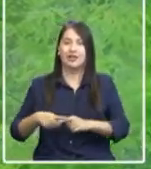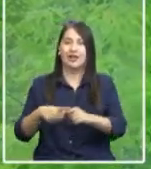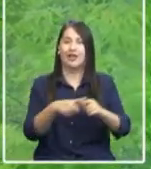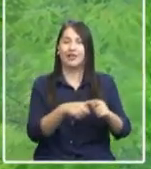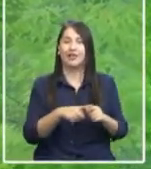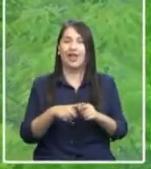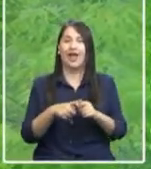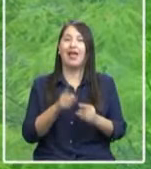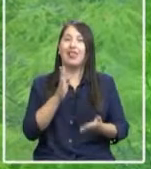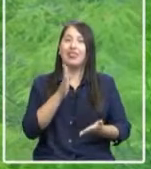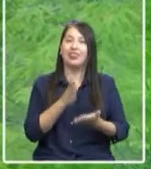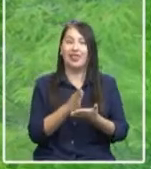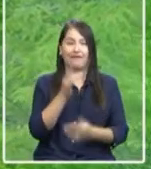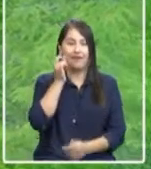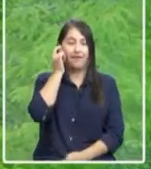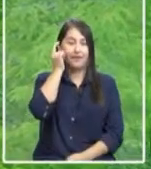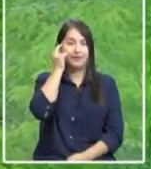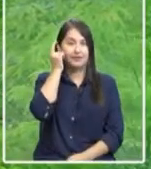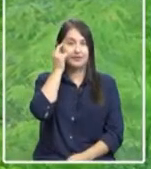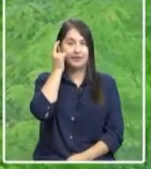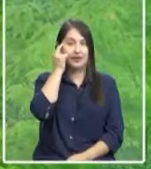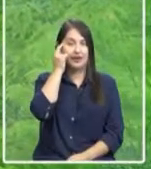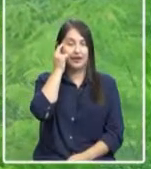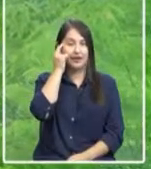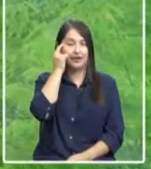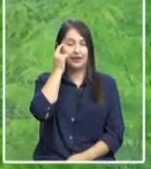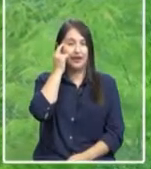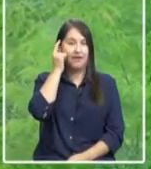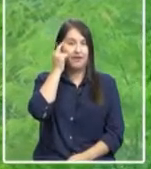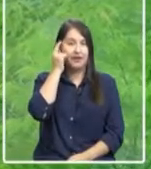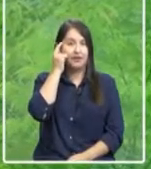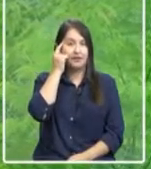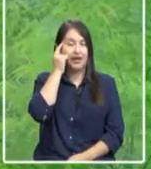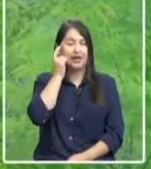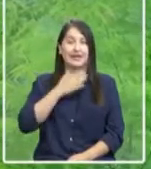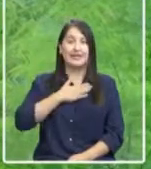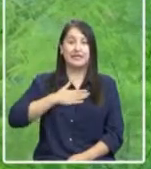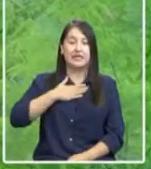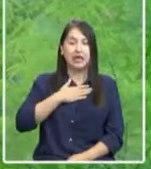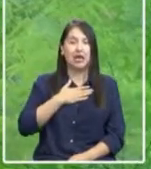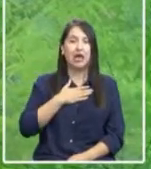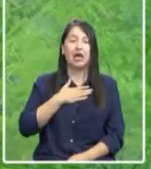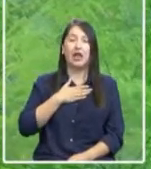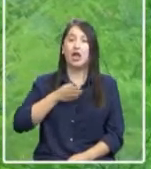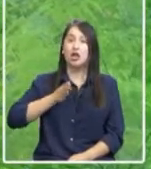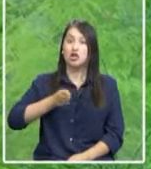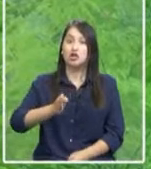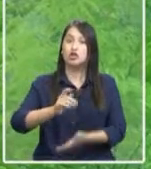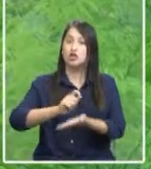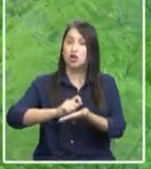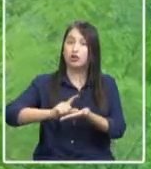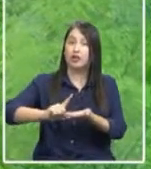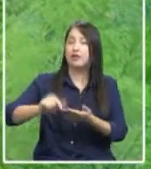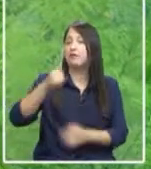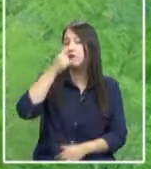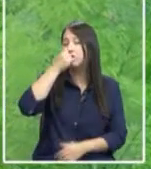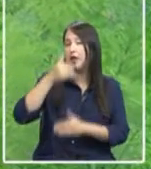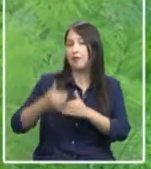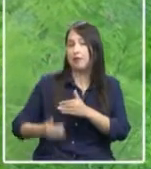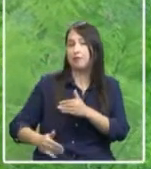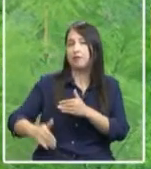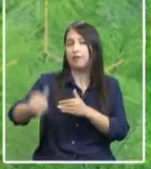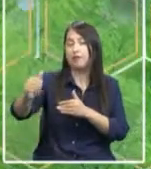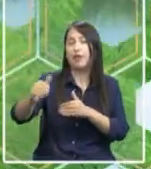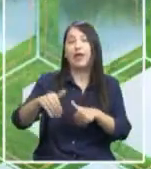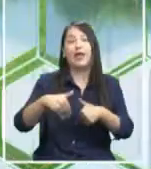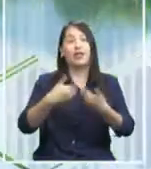being sustainable over the long haul. So a constitutional convocation is one of these